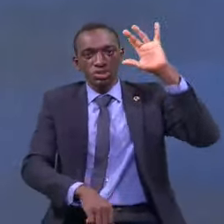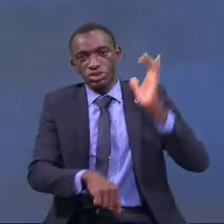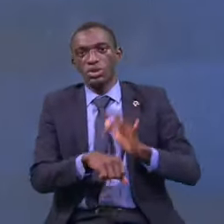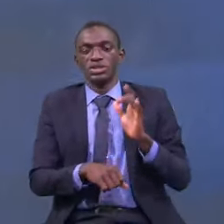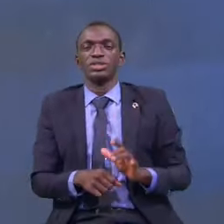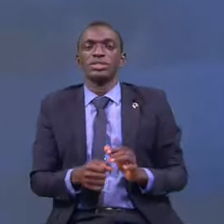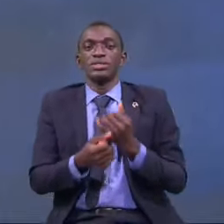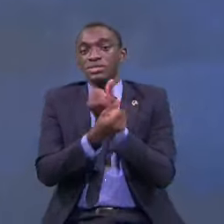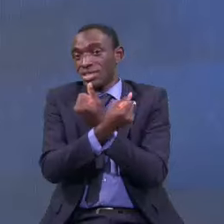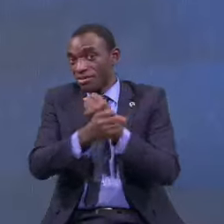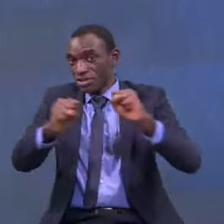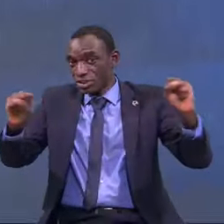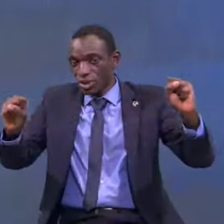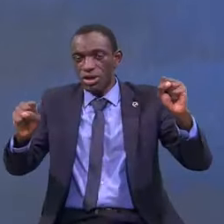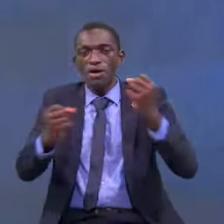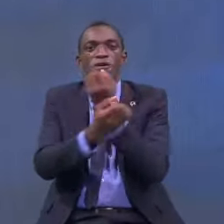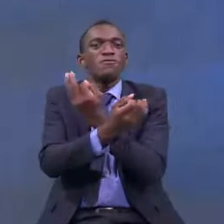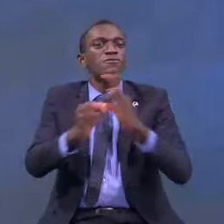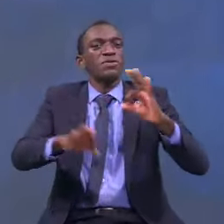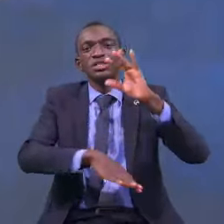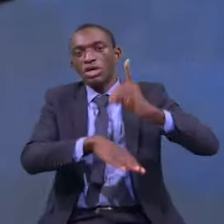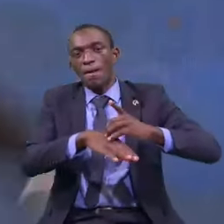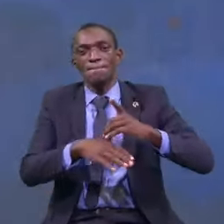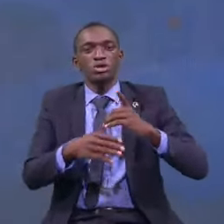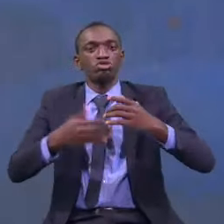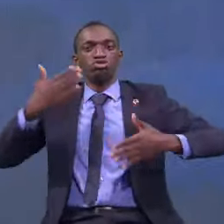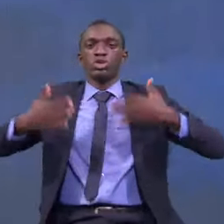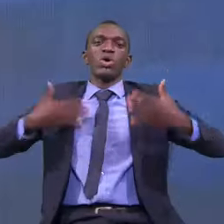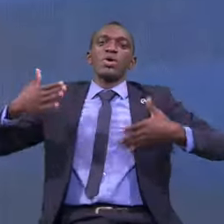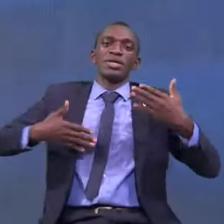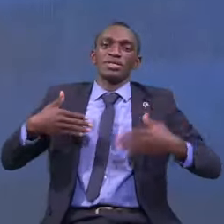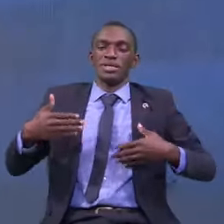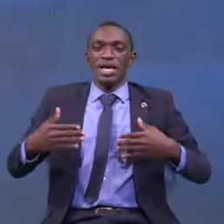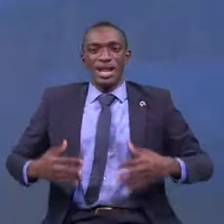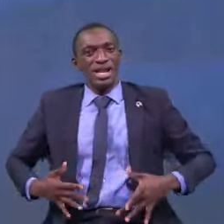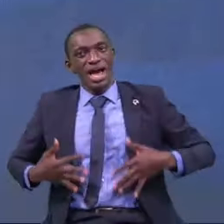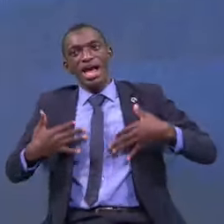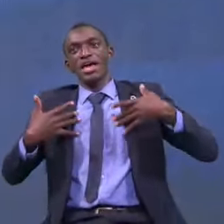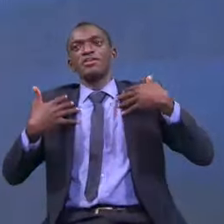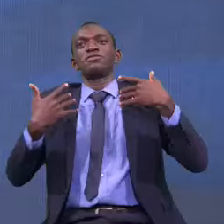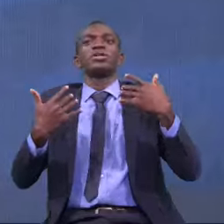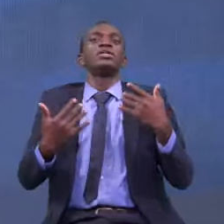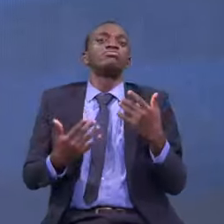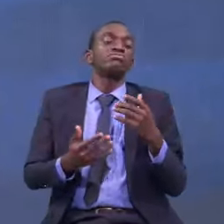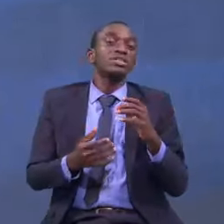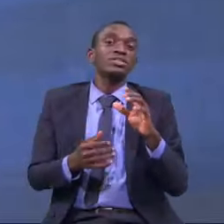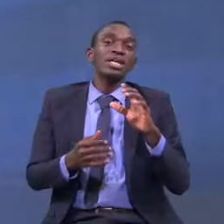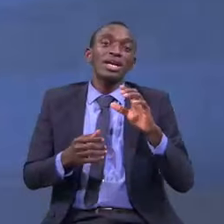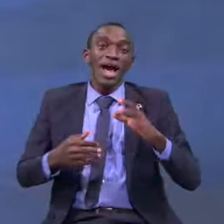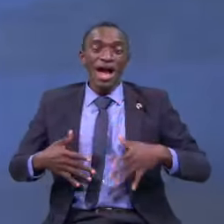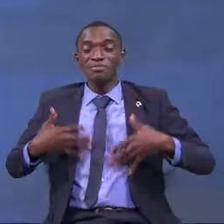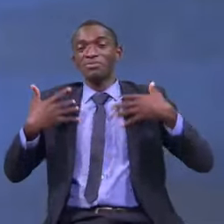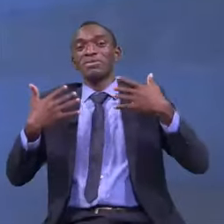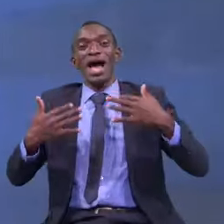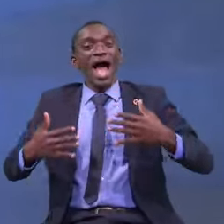Salvation. Freedom. Joy. Life. Happiness.